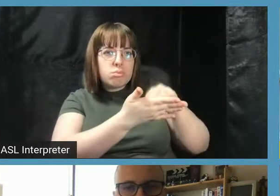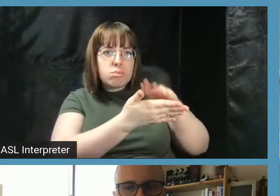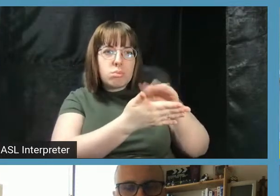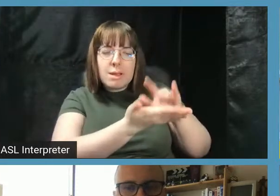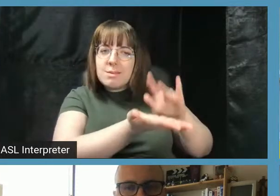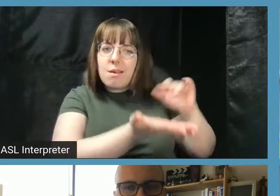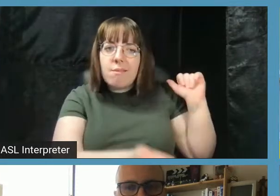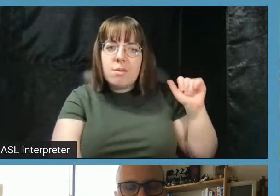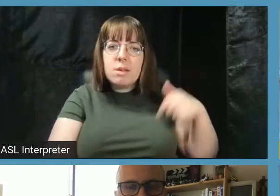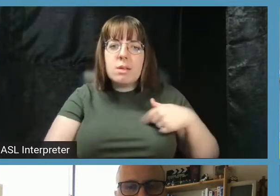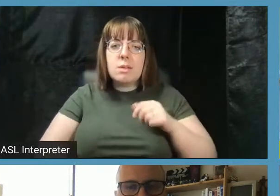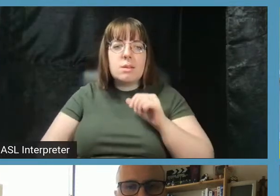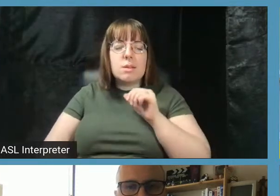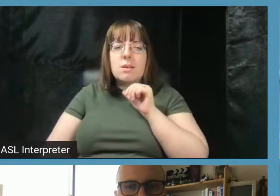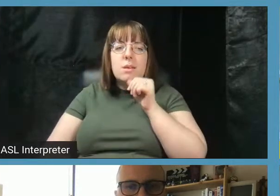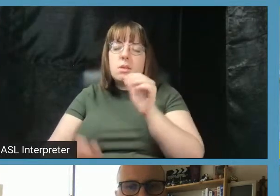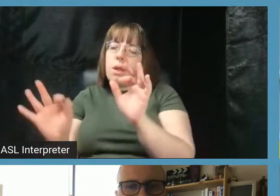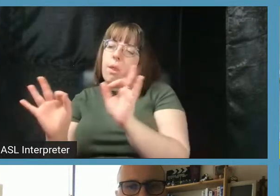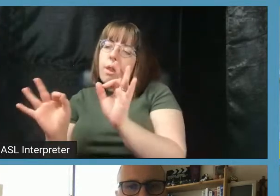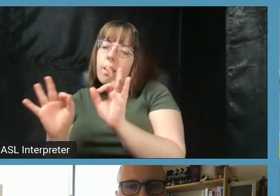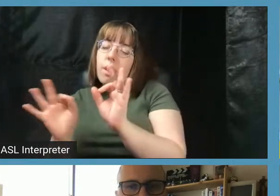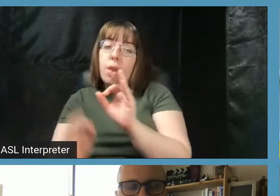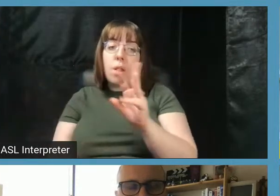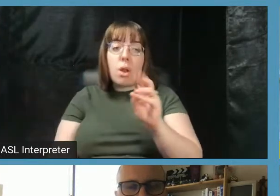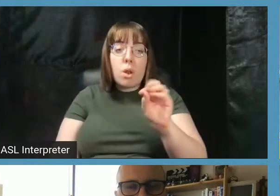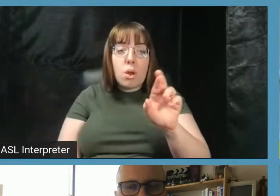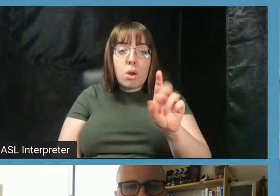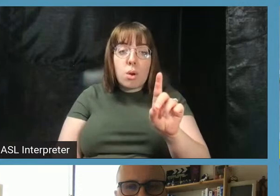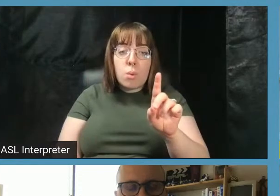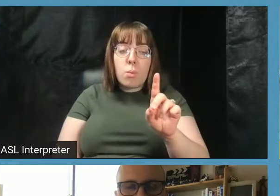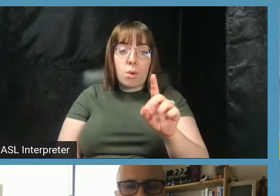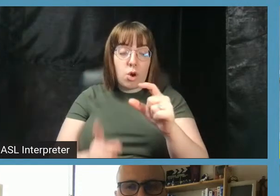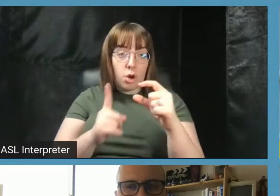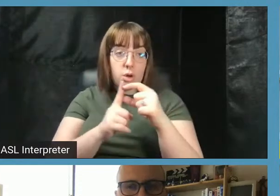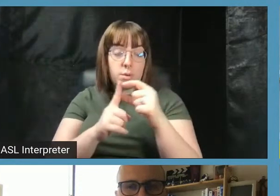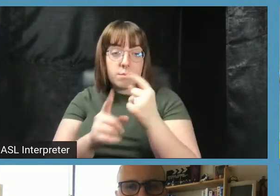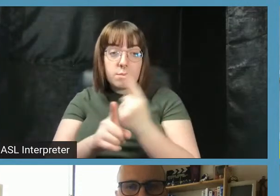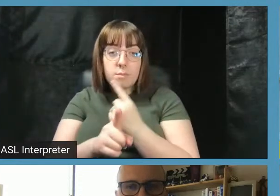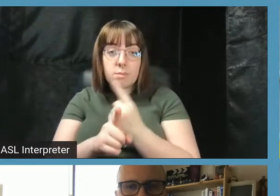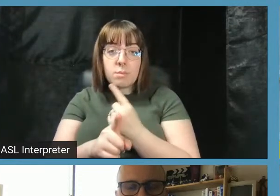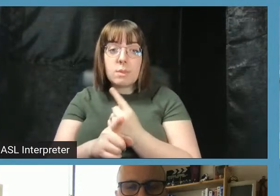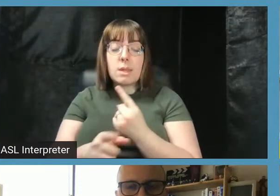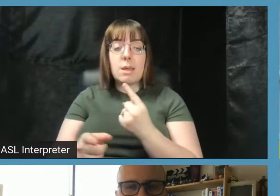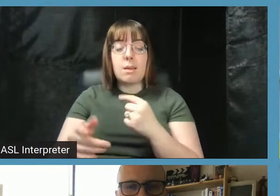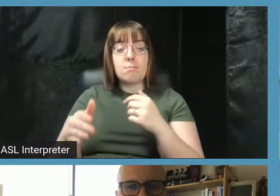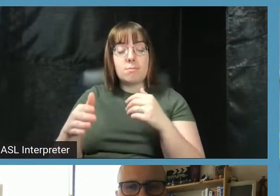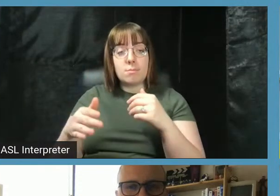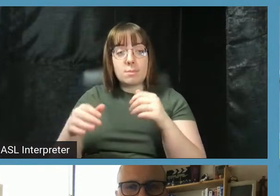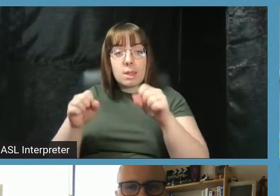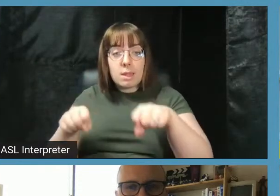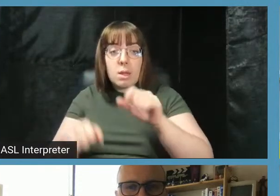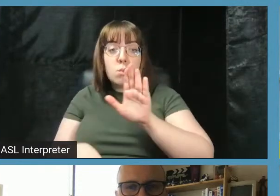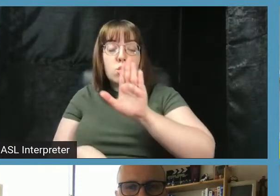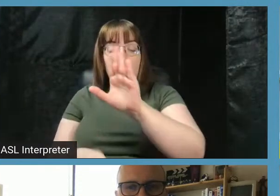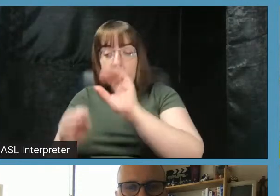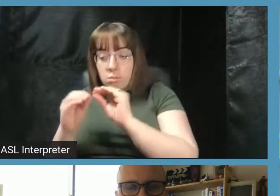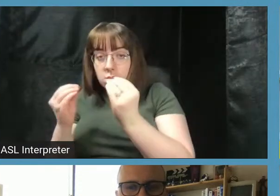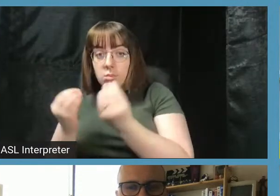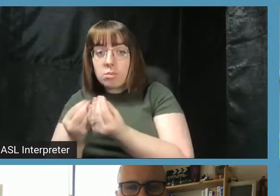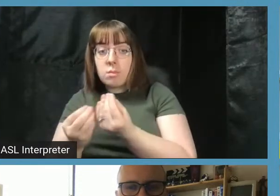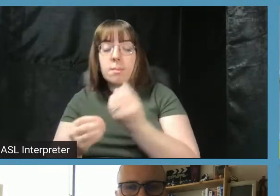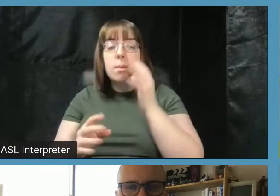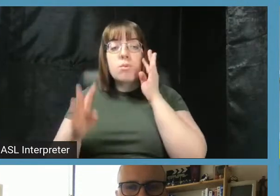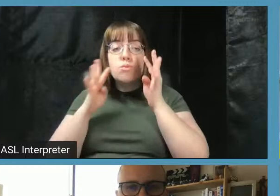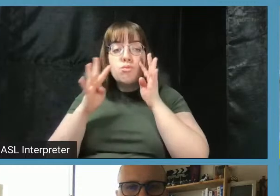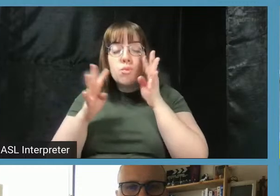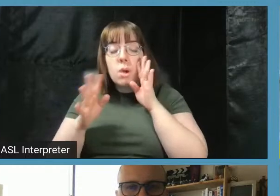not, because when you use Microsoft Word correctly, you have just enabled your institution not only to create accessible documents, but to create